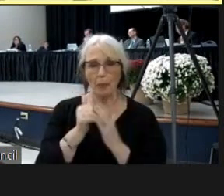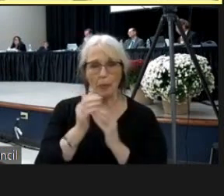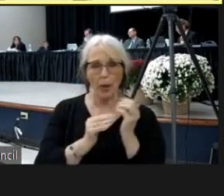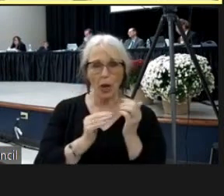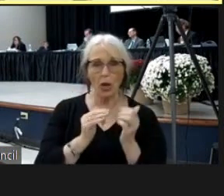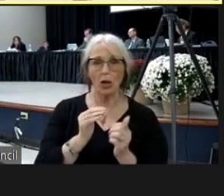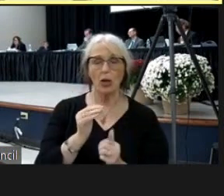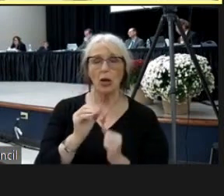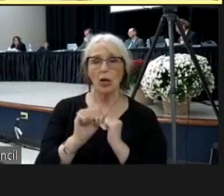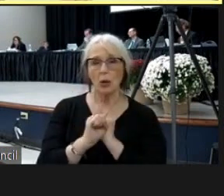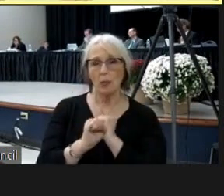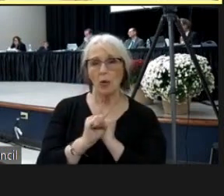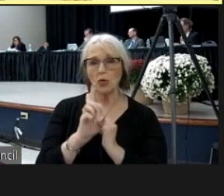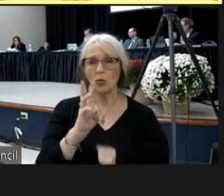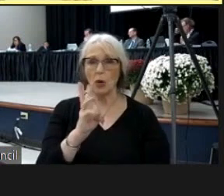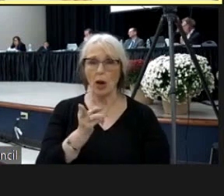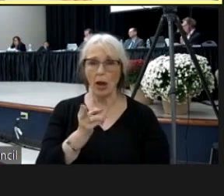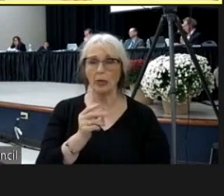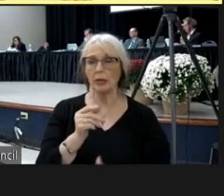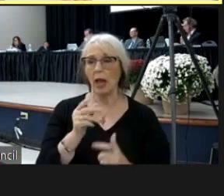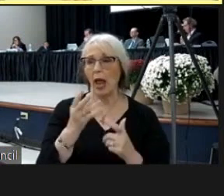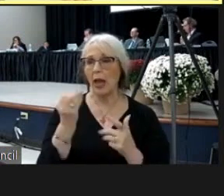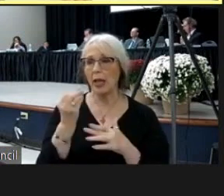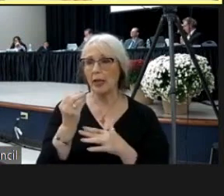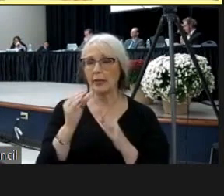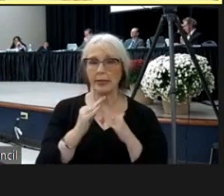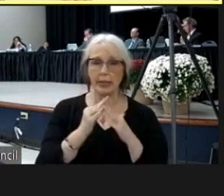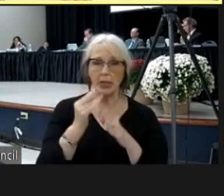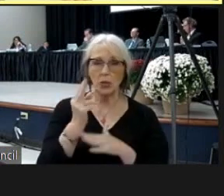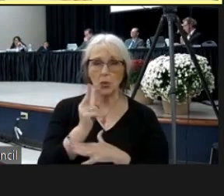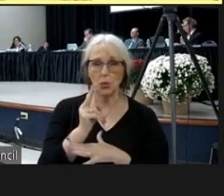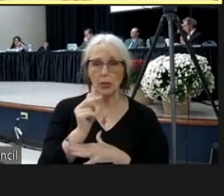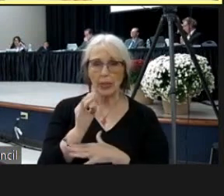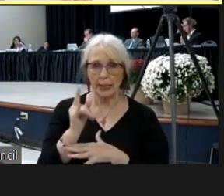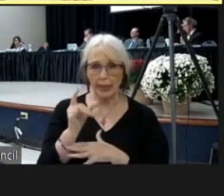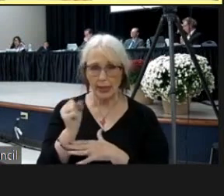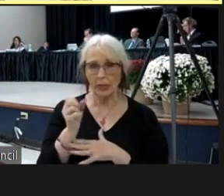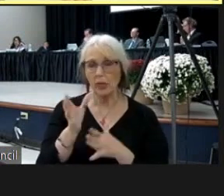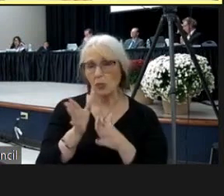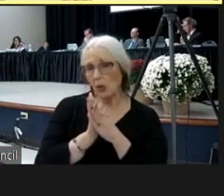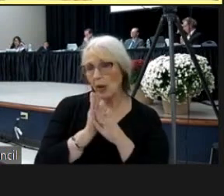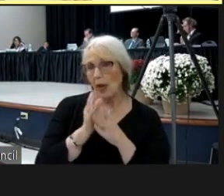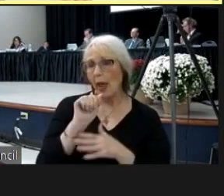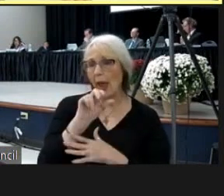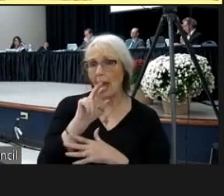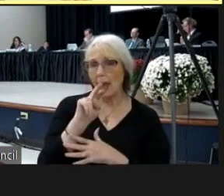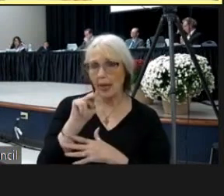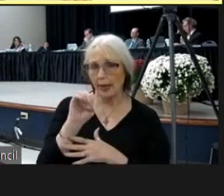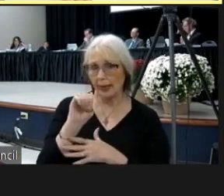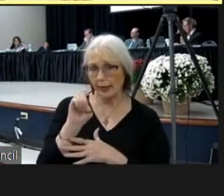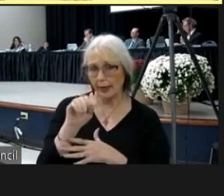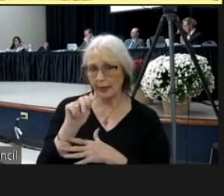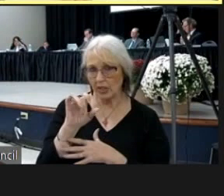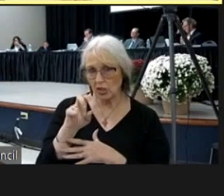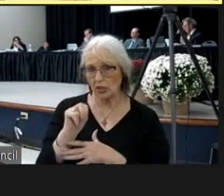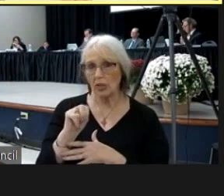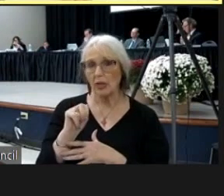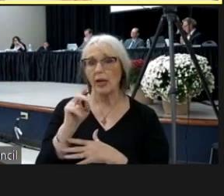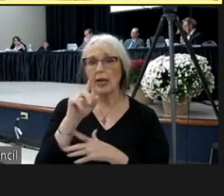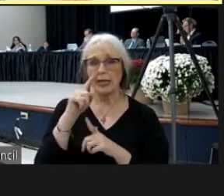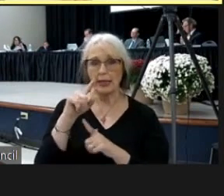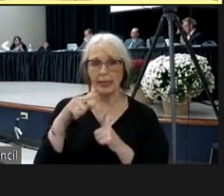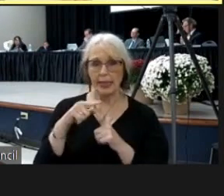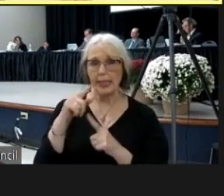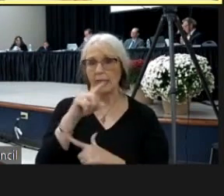commercial warehouse there and use city utilities, so they're requesting annexation and M2 zoning for the